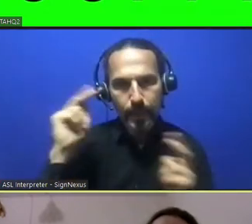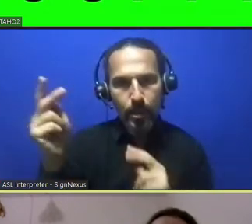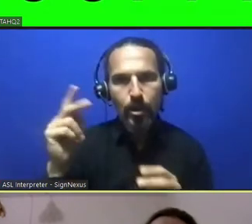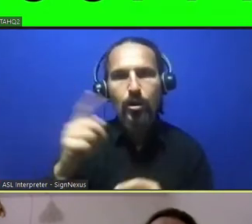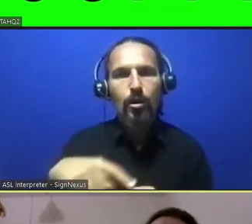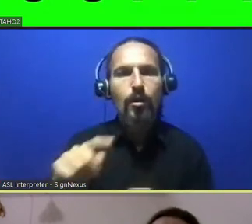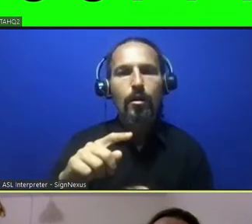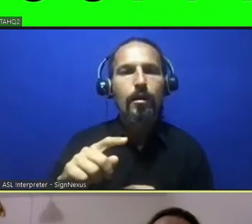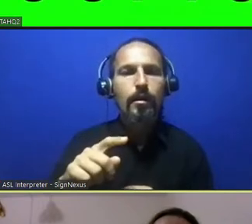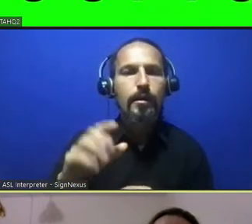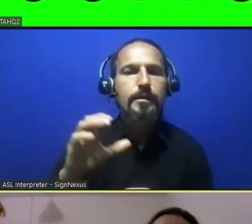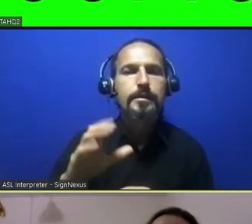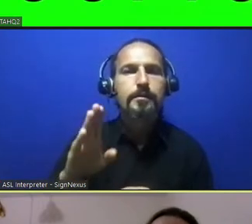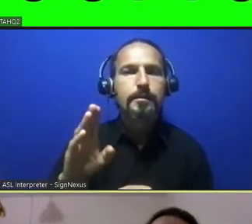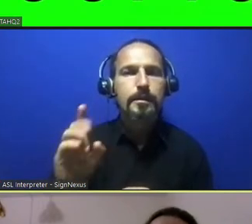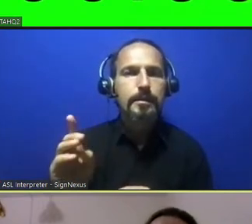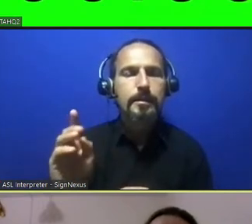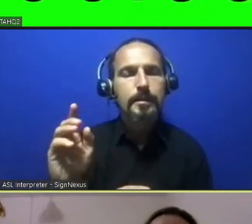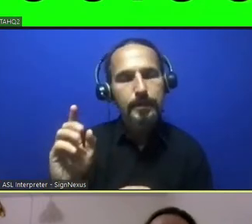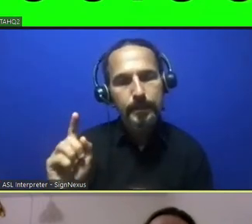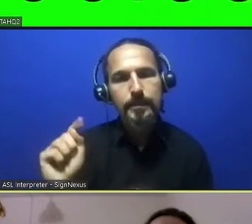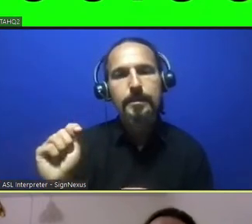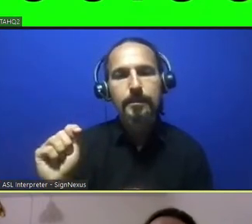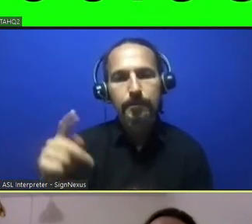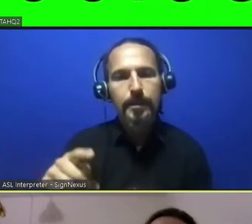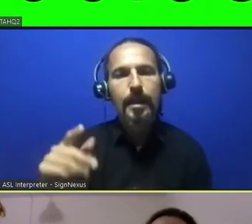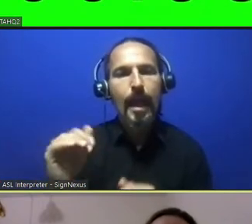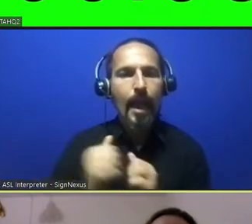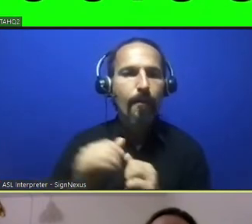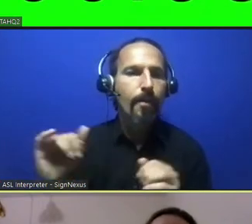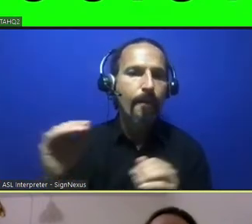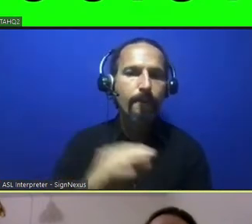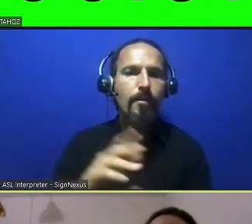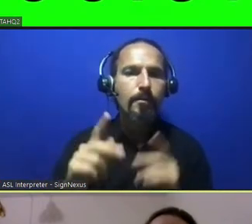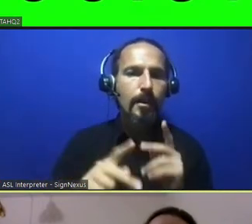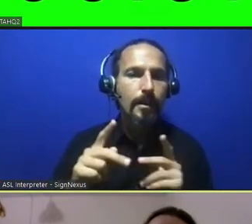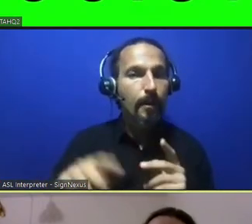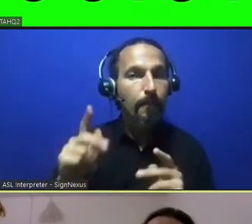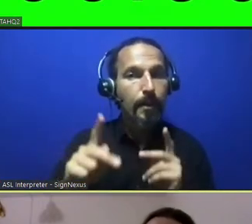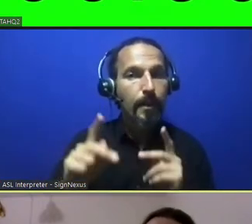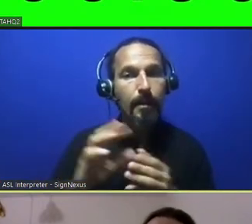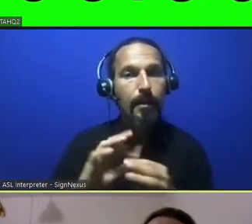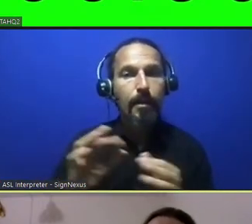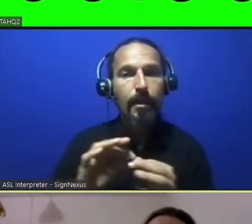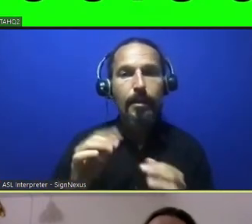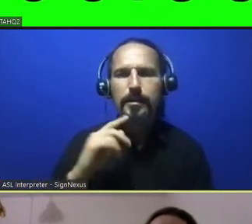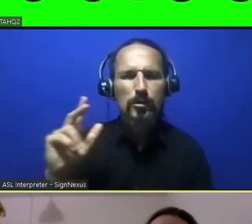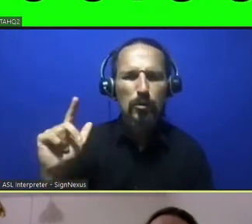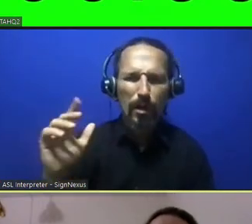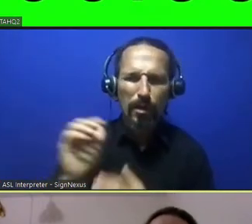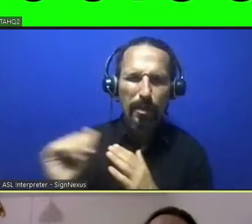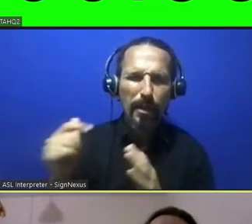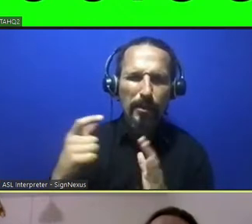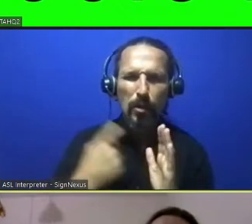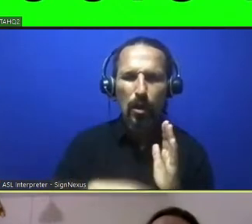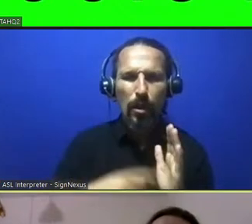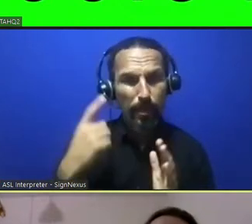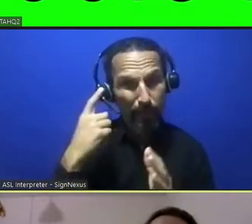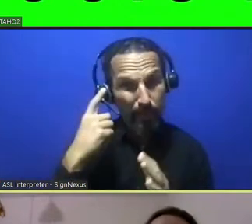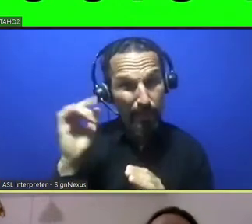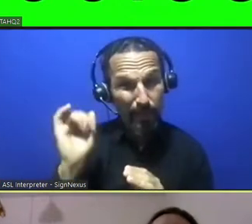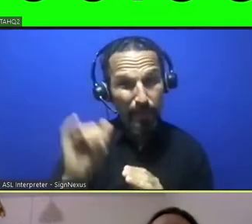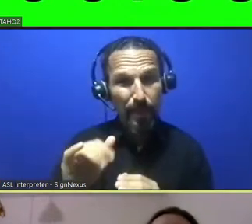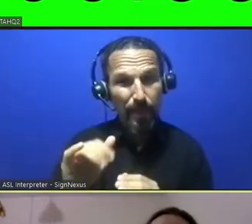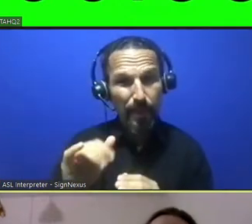the cbdtp is all about how it'll affect people you hear people citing the 23 toll all the time thinking that that is the